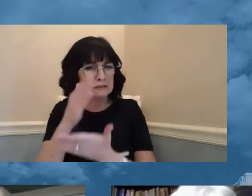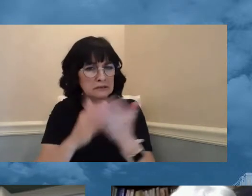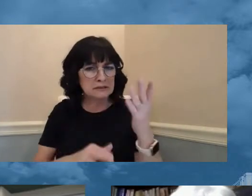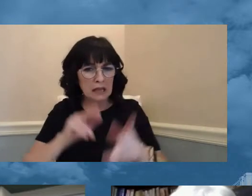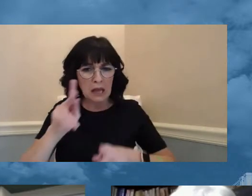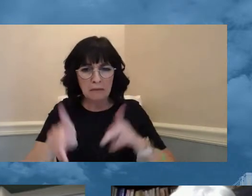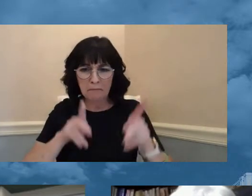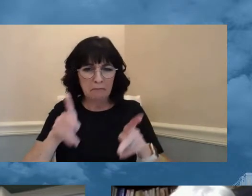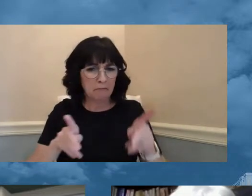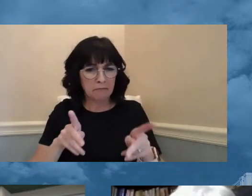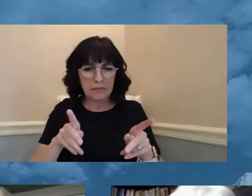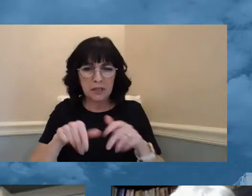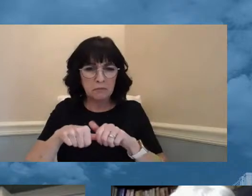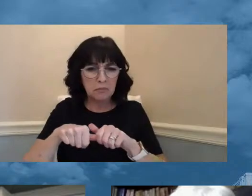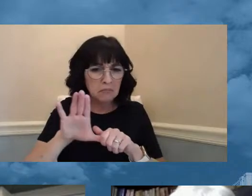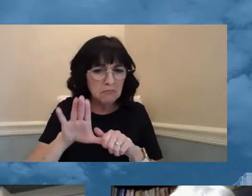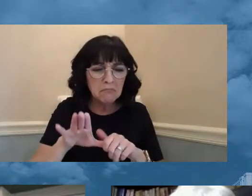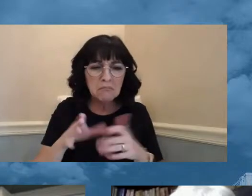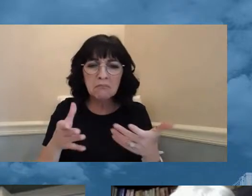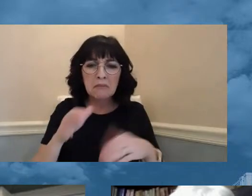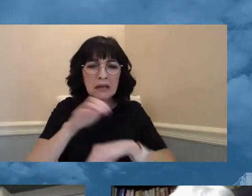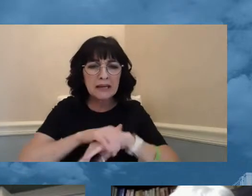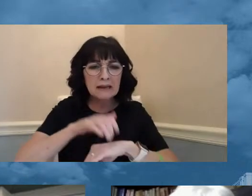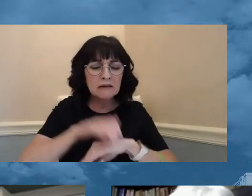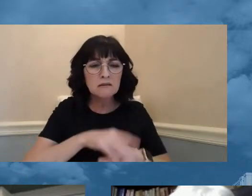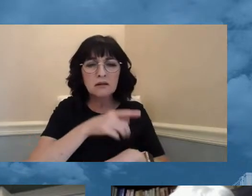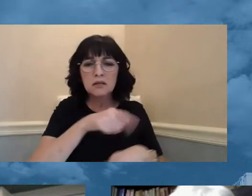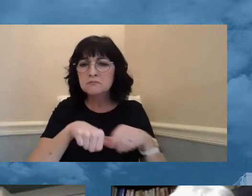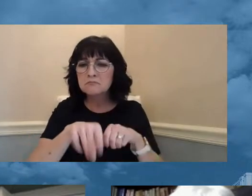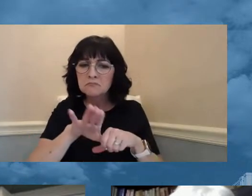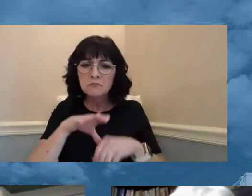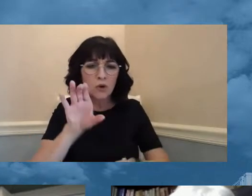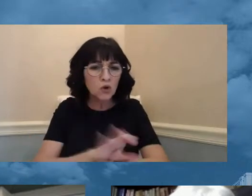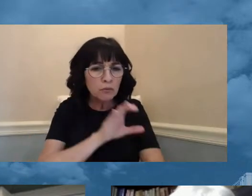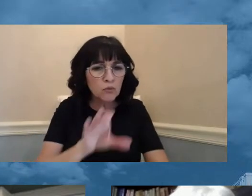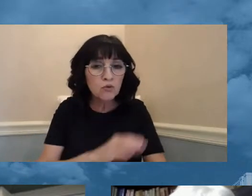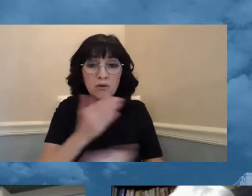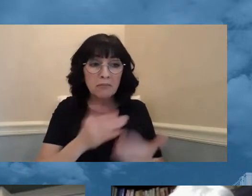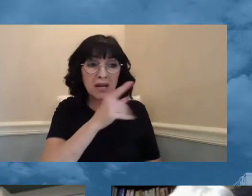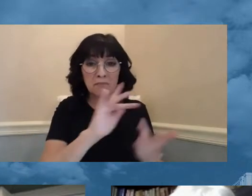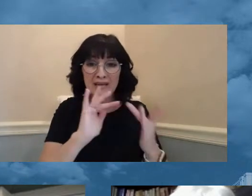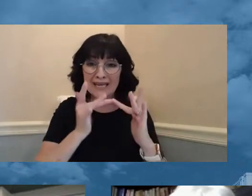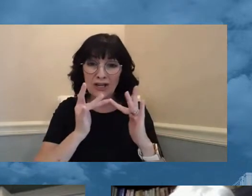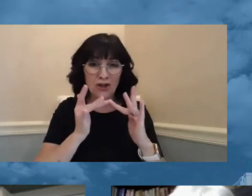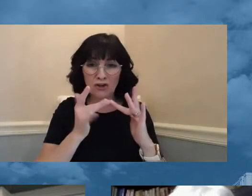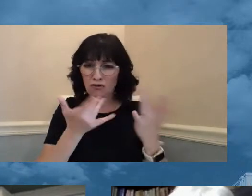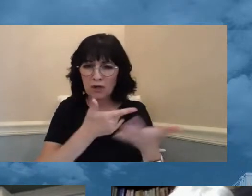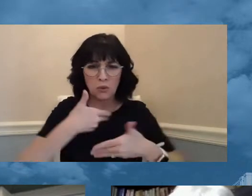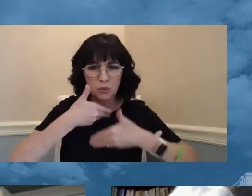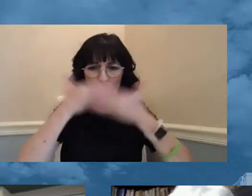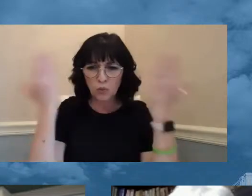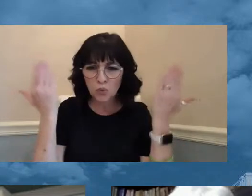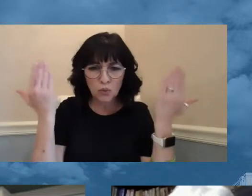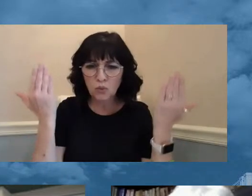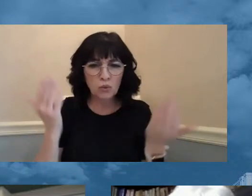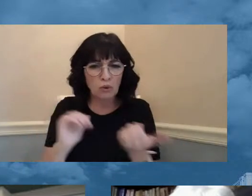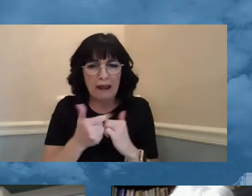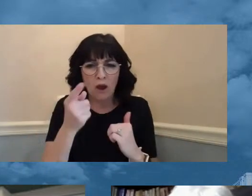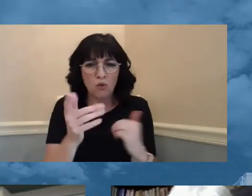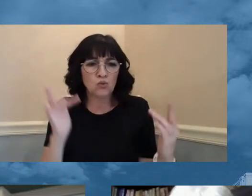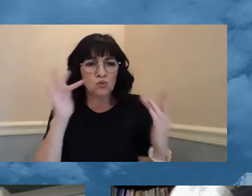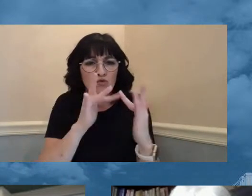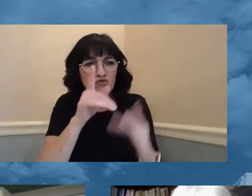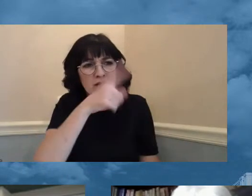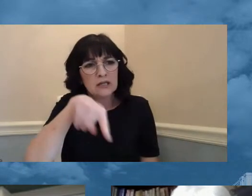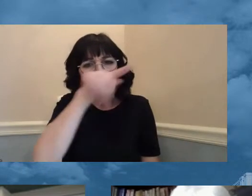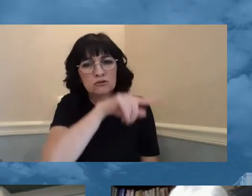enough knowledge of English to follow the steps to sign up for a vaccine? Also, Jill asked, how are you reaching out to homebound populations in the